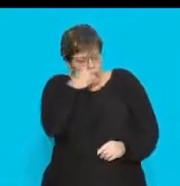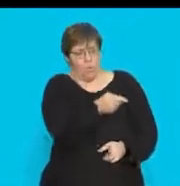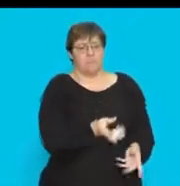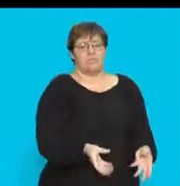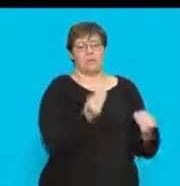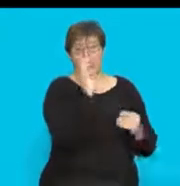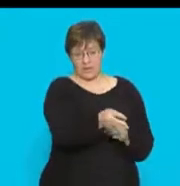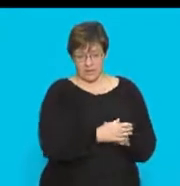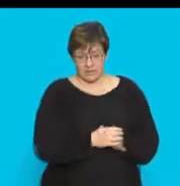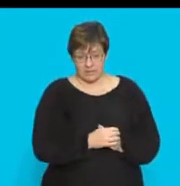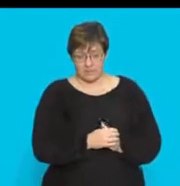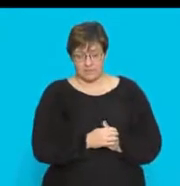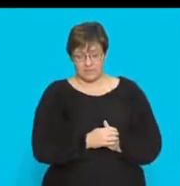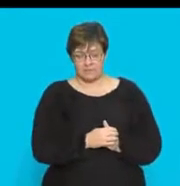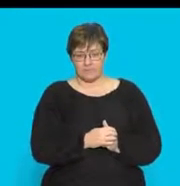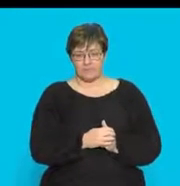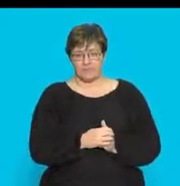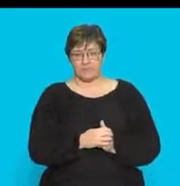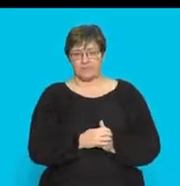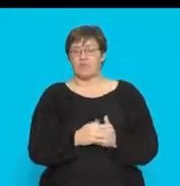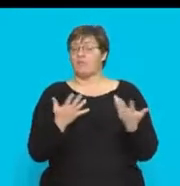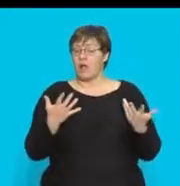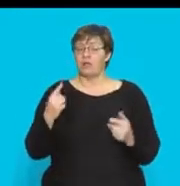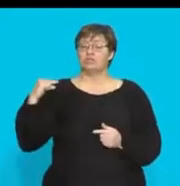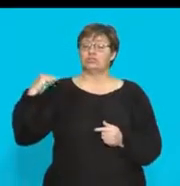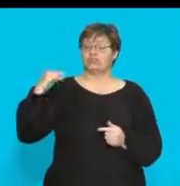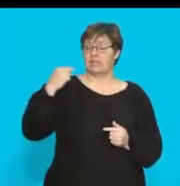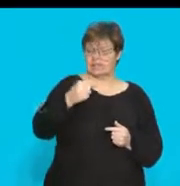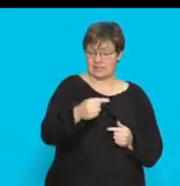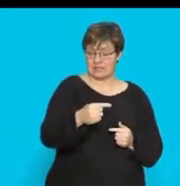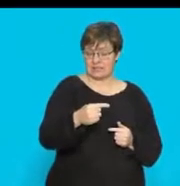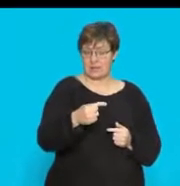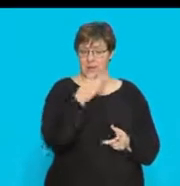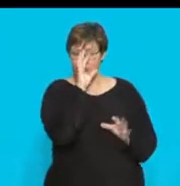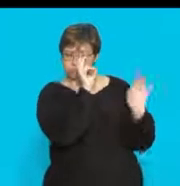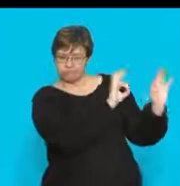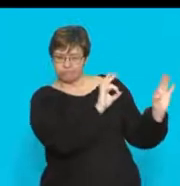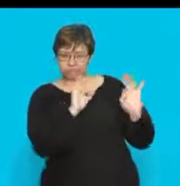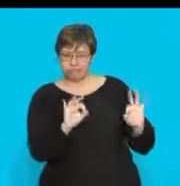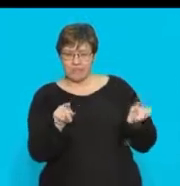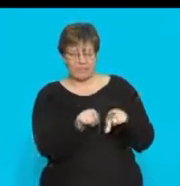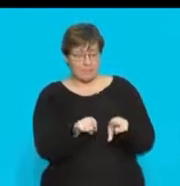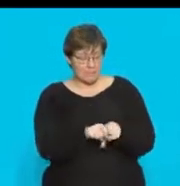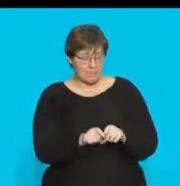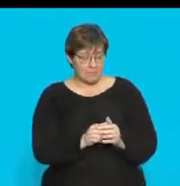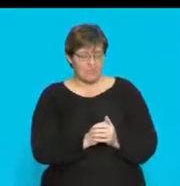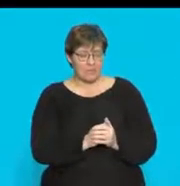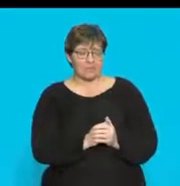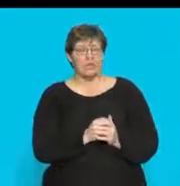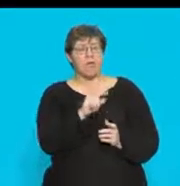predictability. Now, when things are genetically, all right, identical, this is good